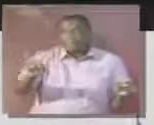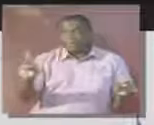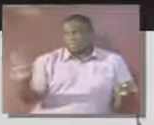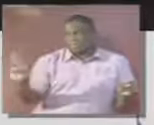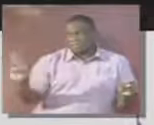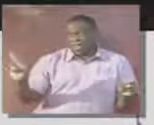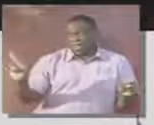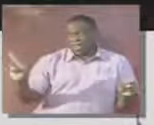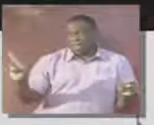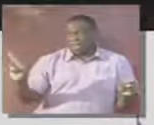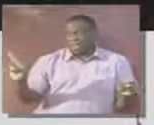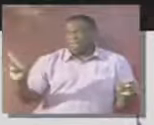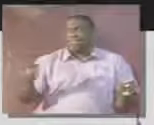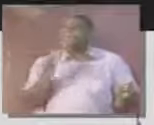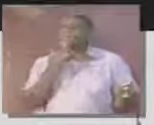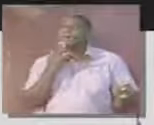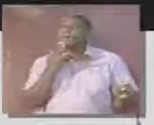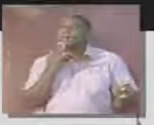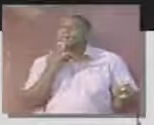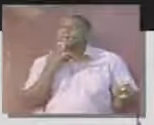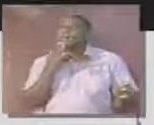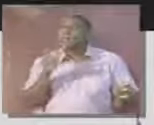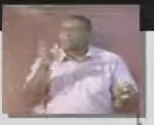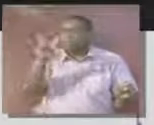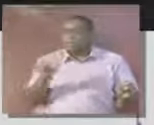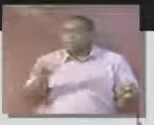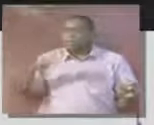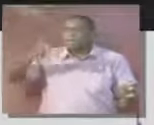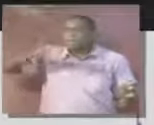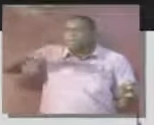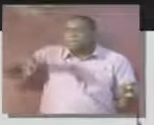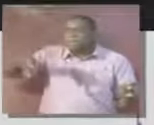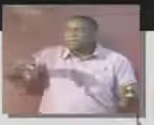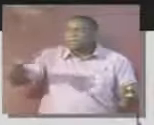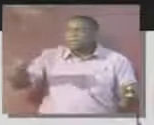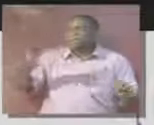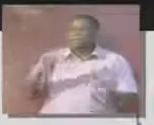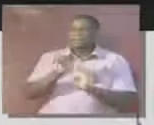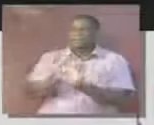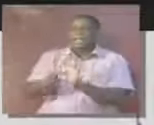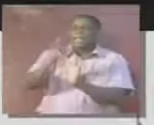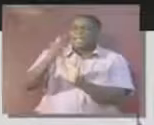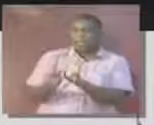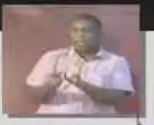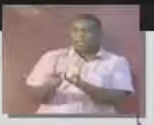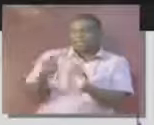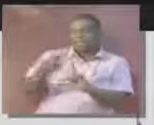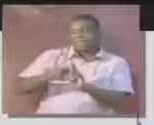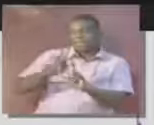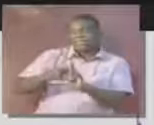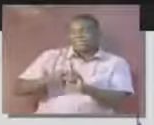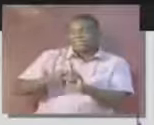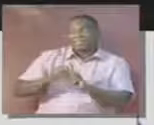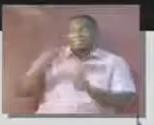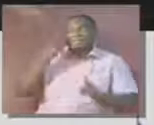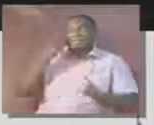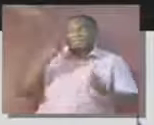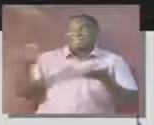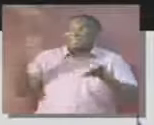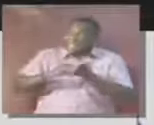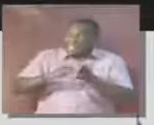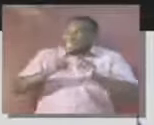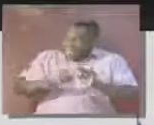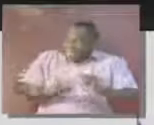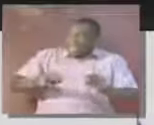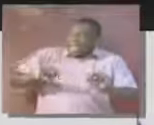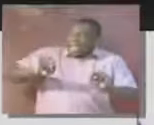end, where we have the colored bars, the purple color representing the month of April. We see that we are now getting numbers that